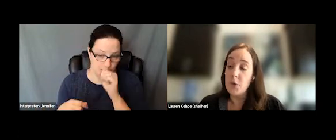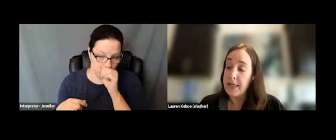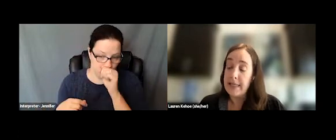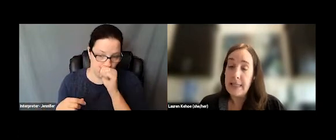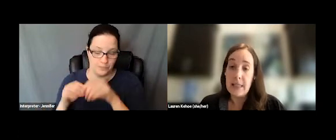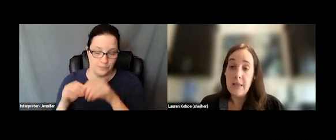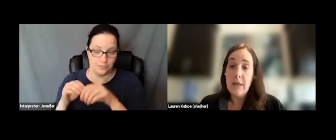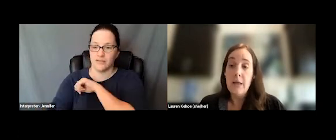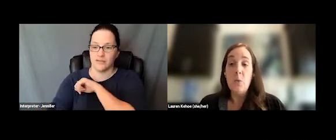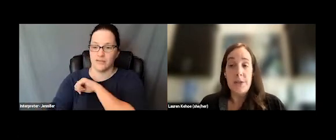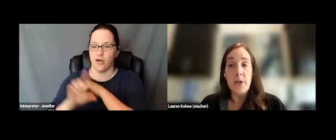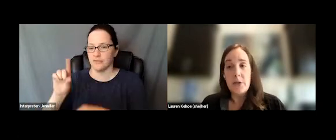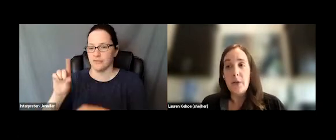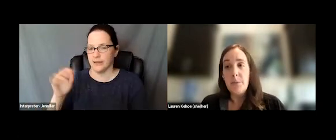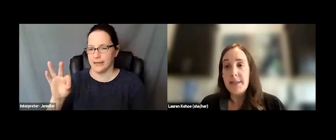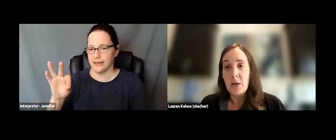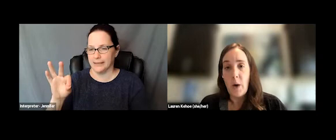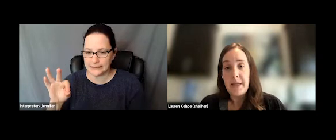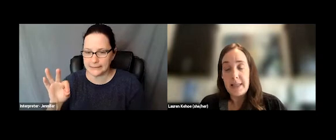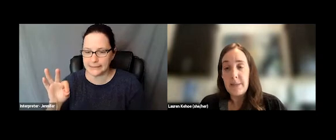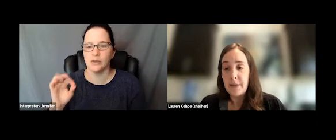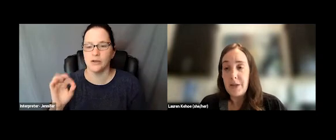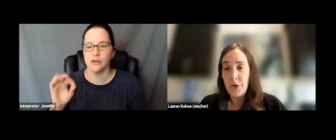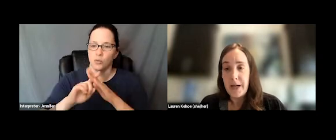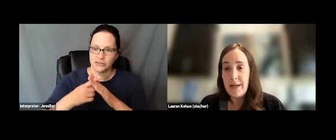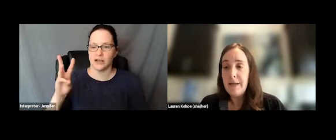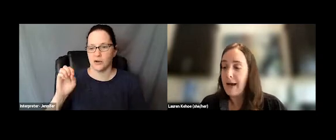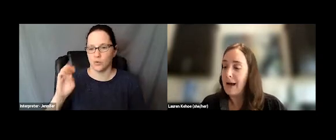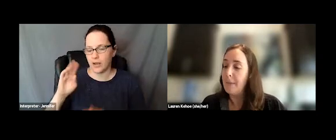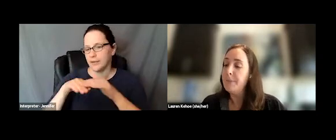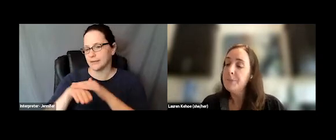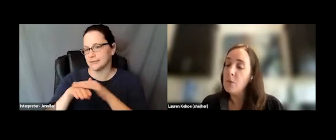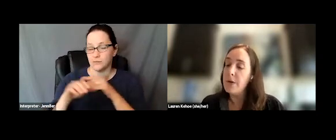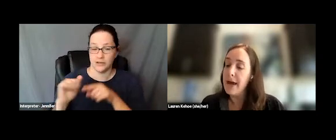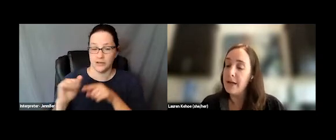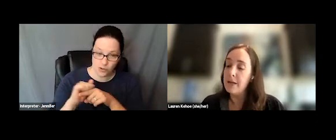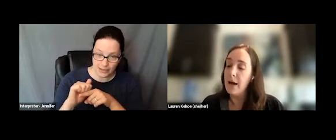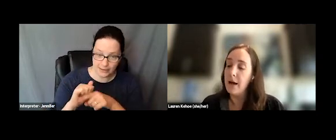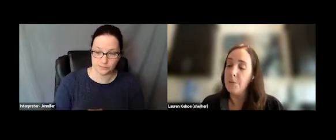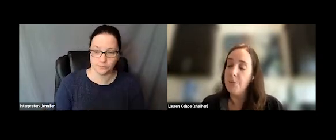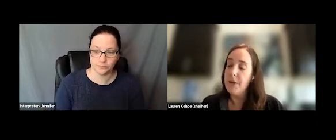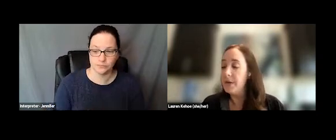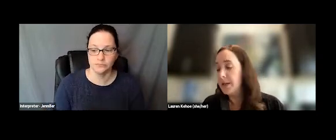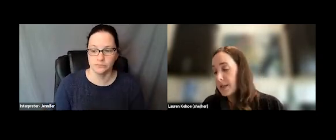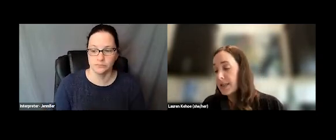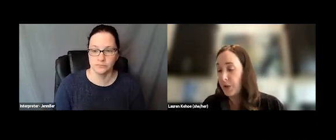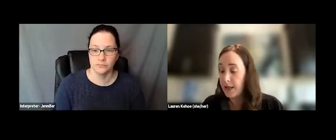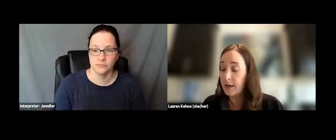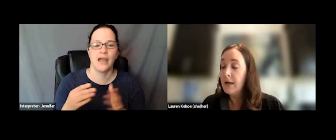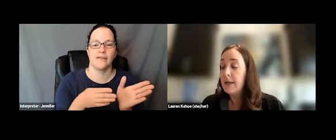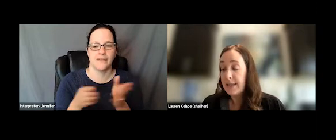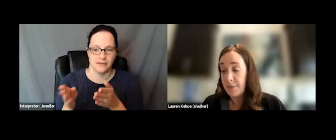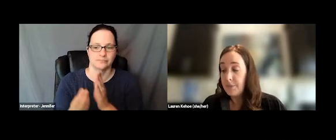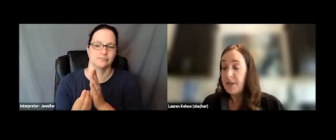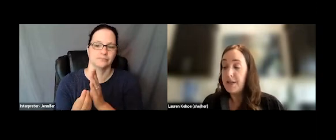of 2019. We started doing basic web accessibility training. We then pivoted into the